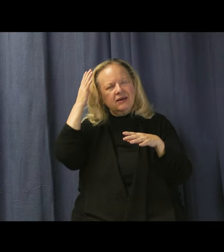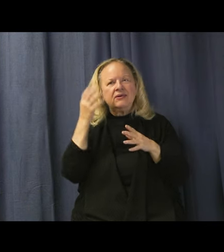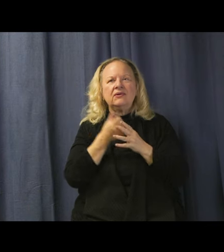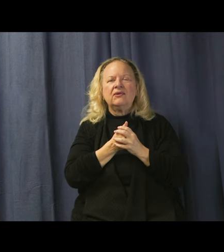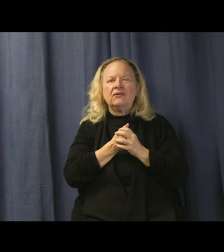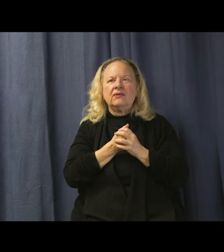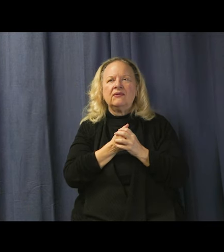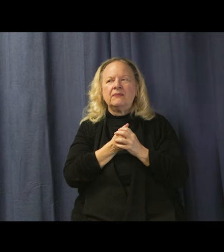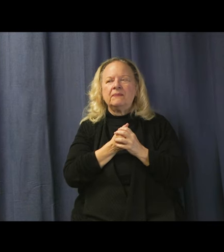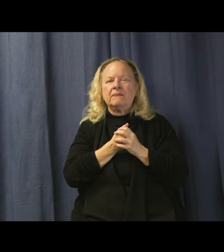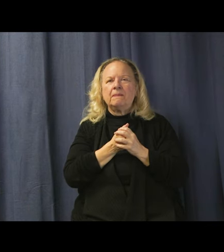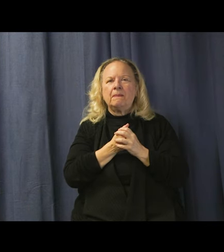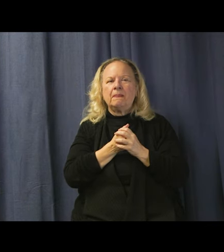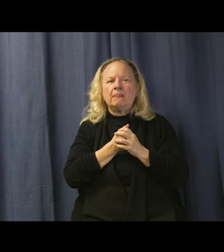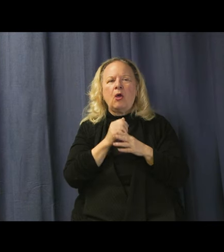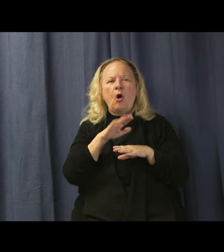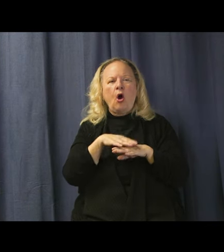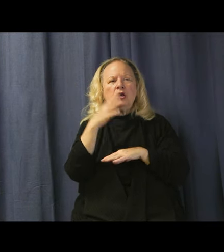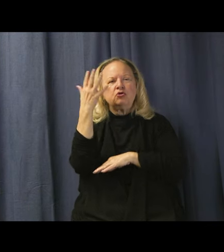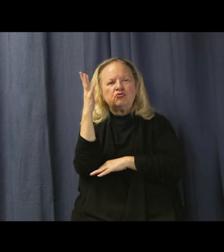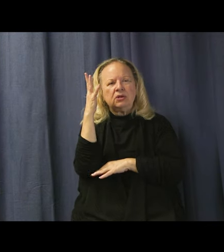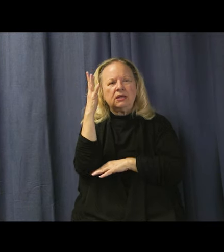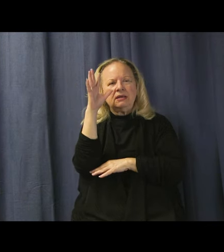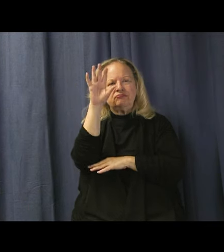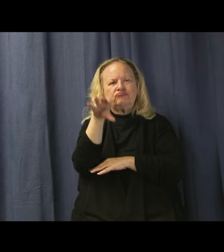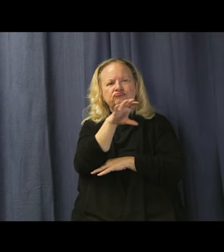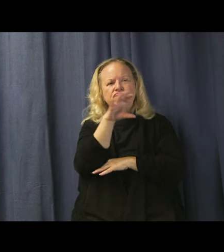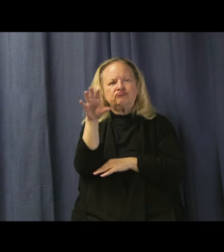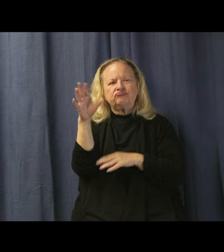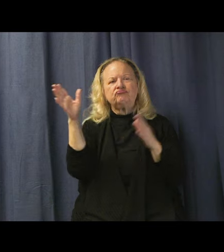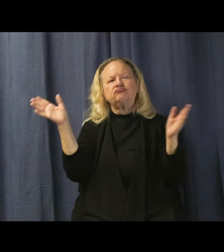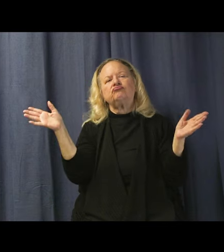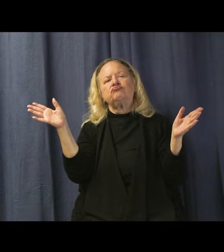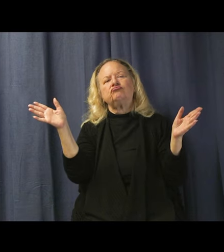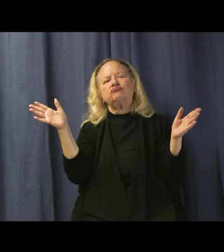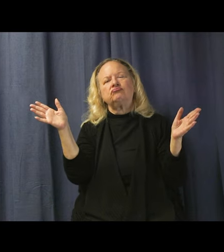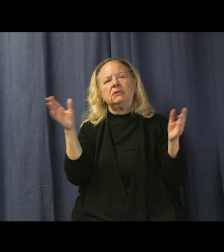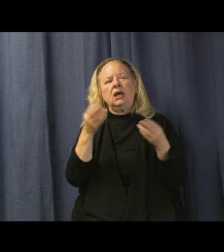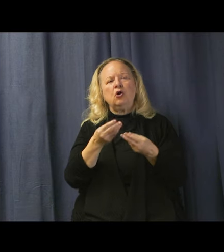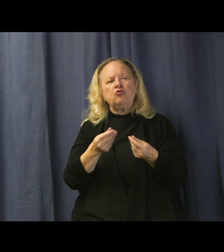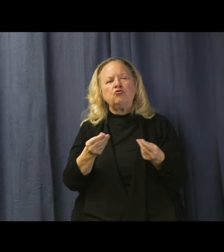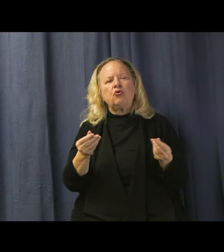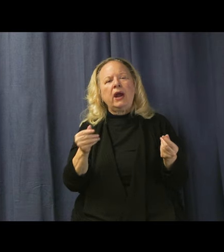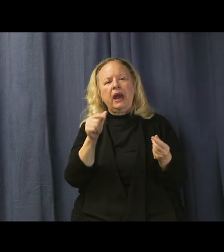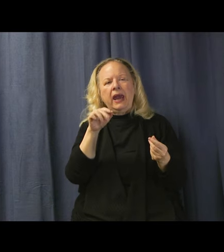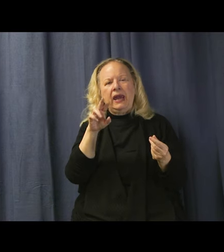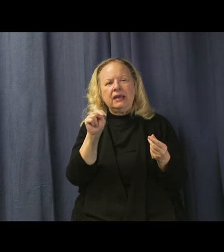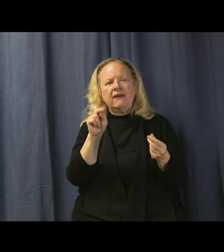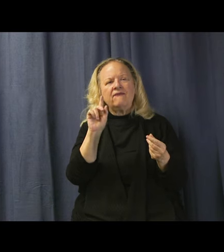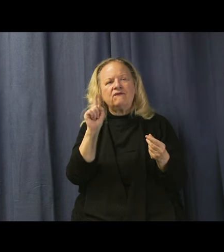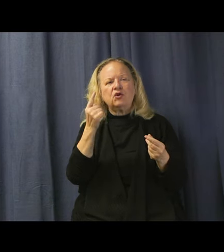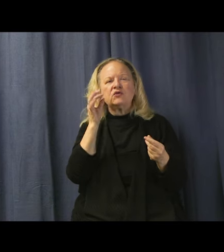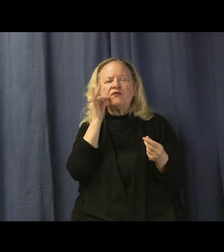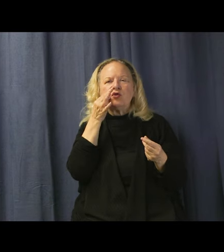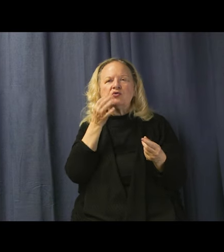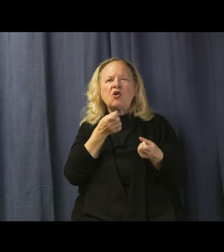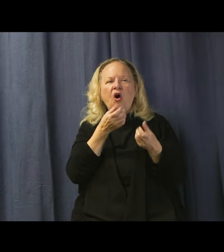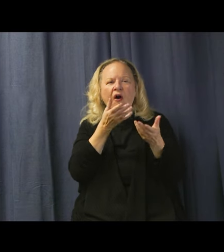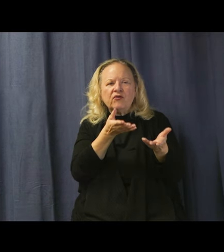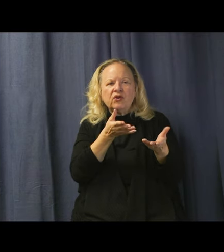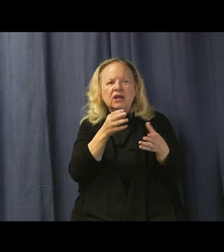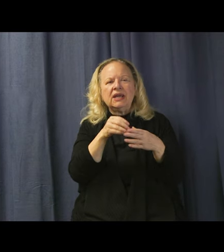okay, upon a tree being hung. He was the grain of the first fruits offering in